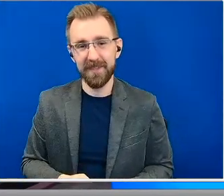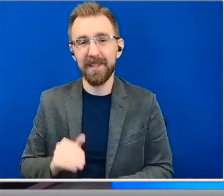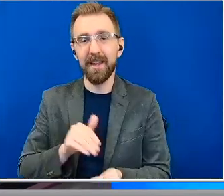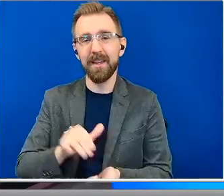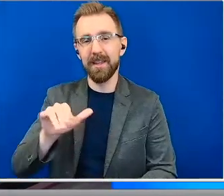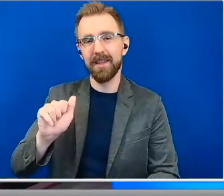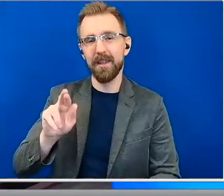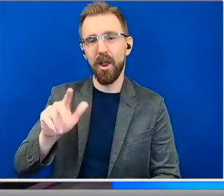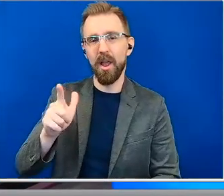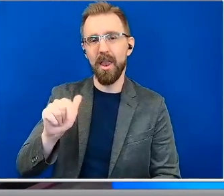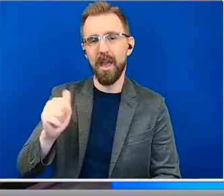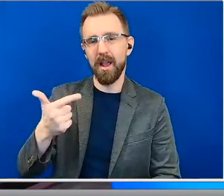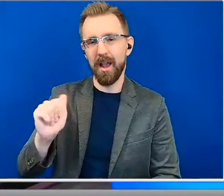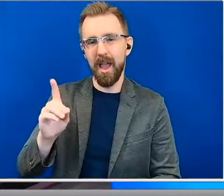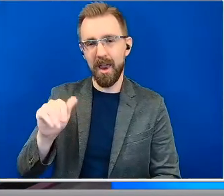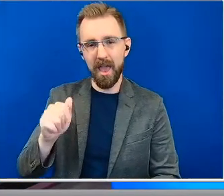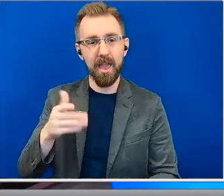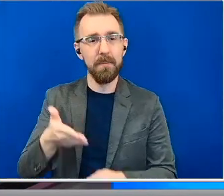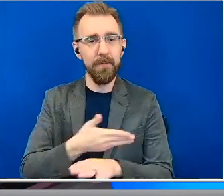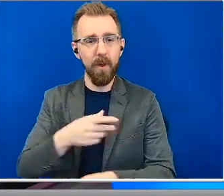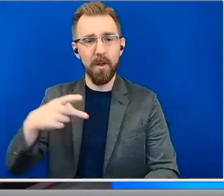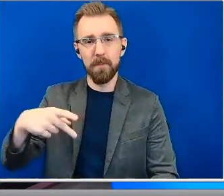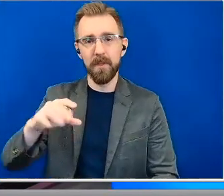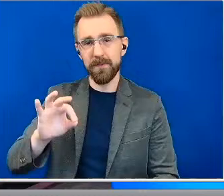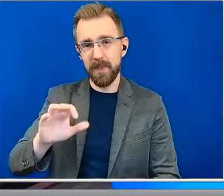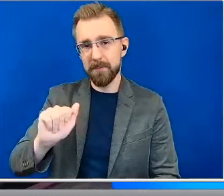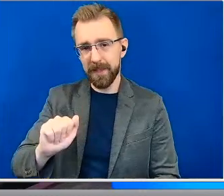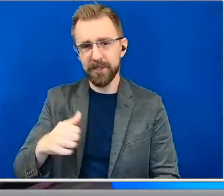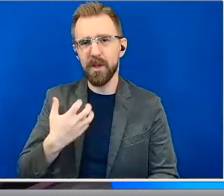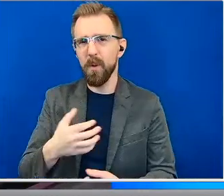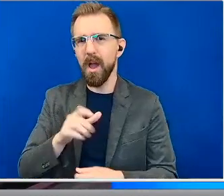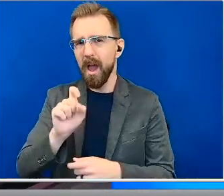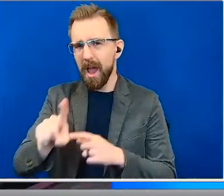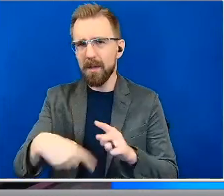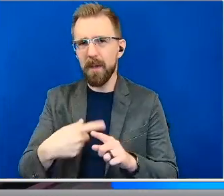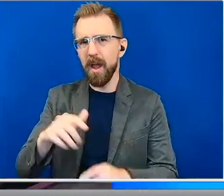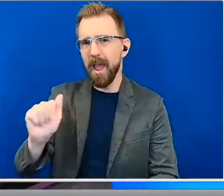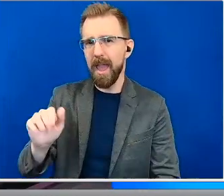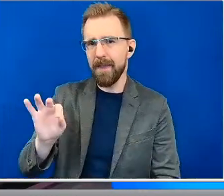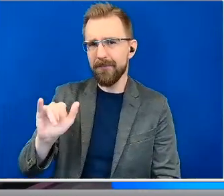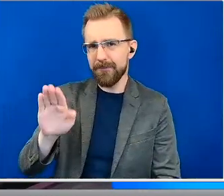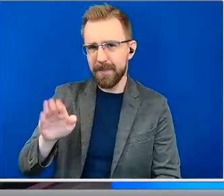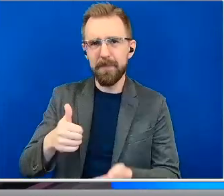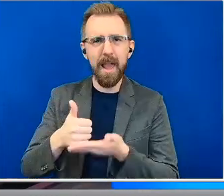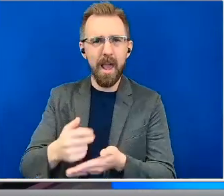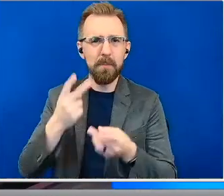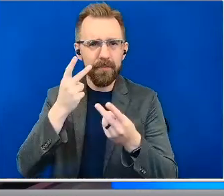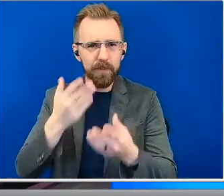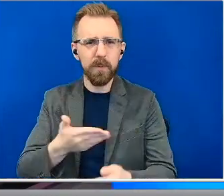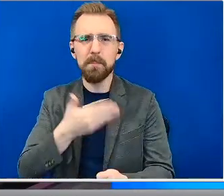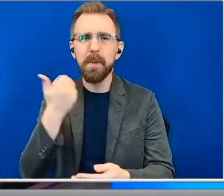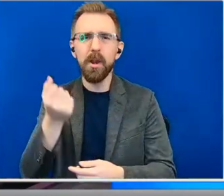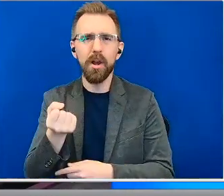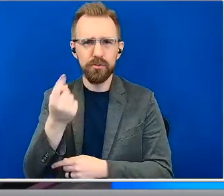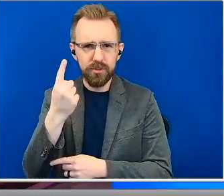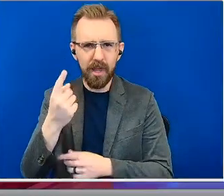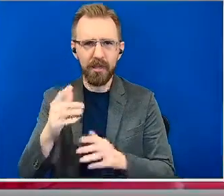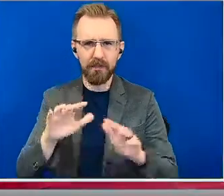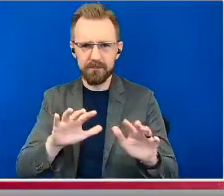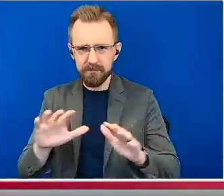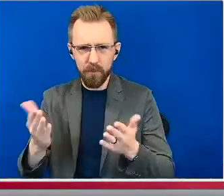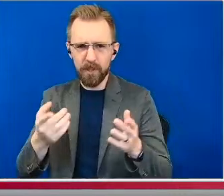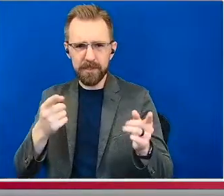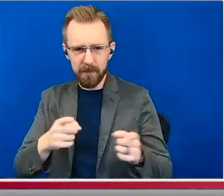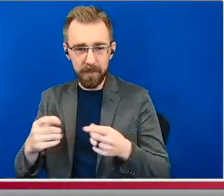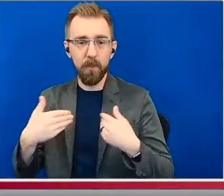pulsed field ablation and how it works, I want to ask you about Afib so we can help our viewers better understand what's happening. And we have an animation that we